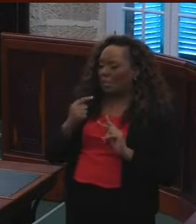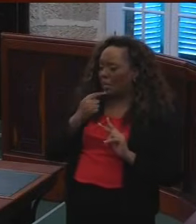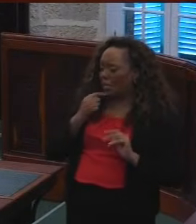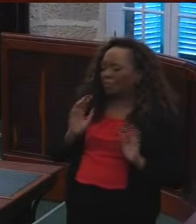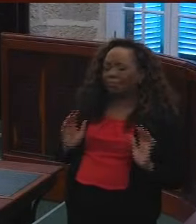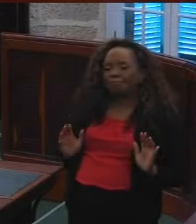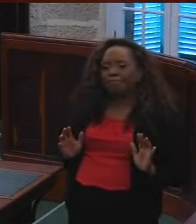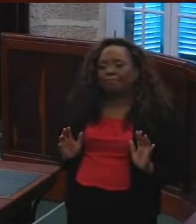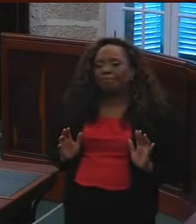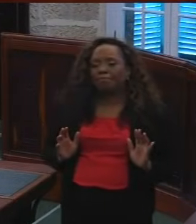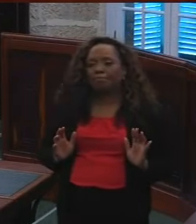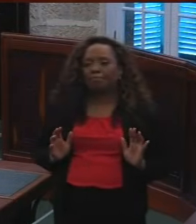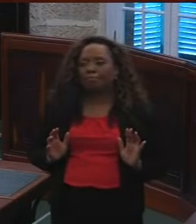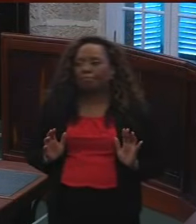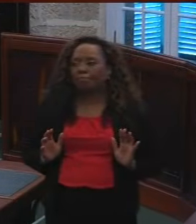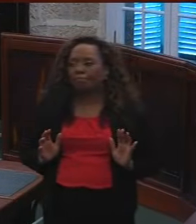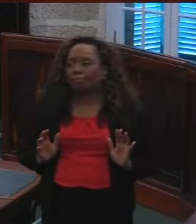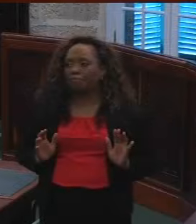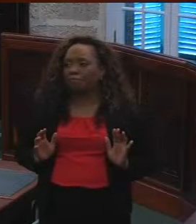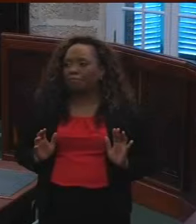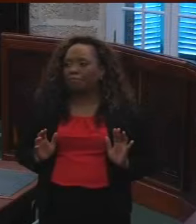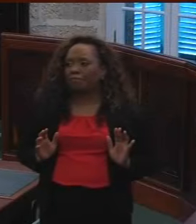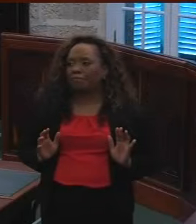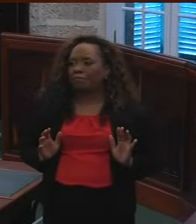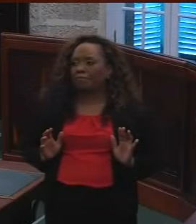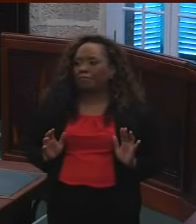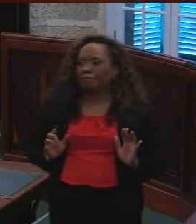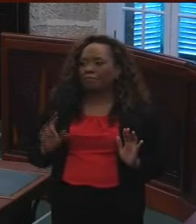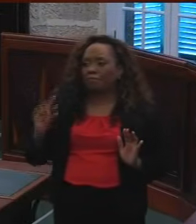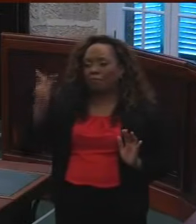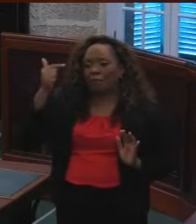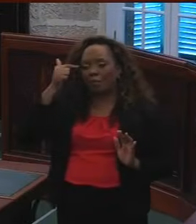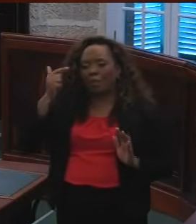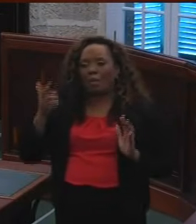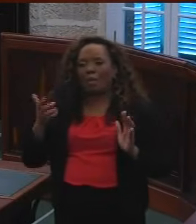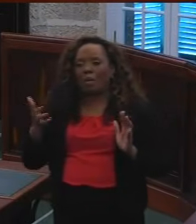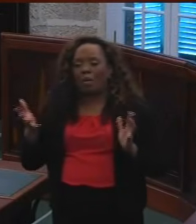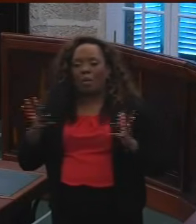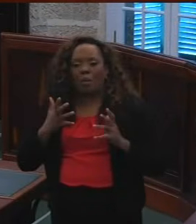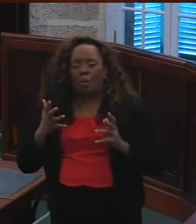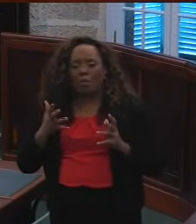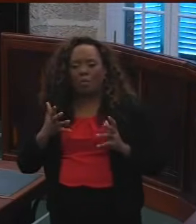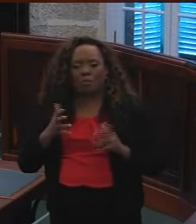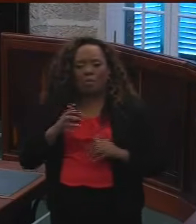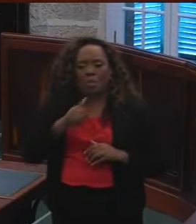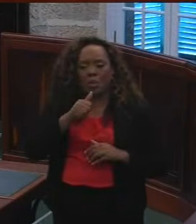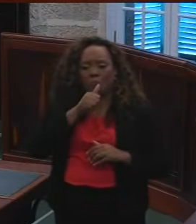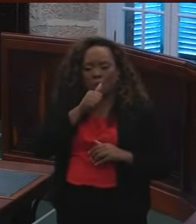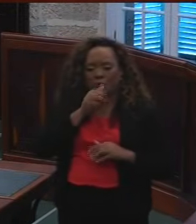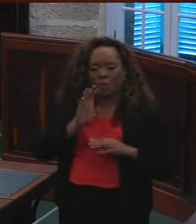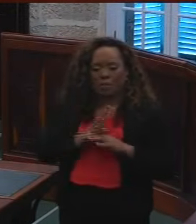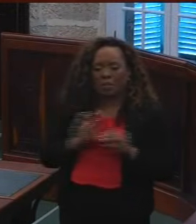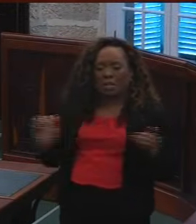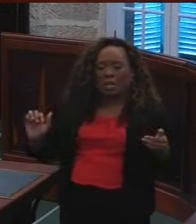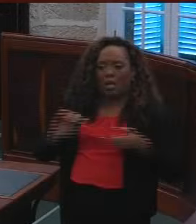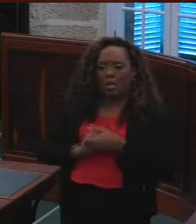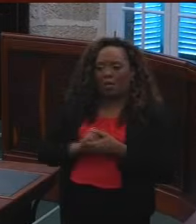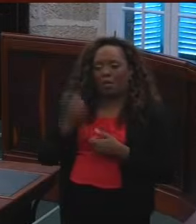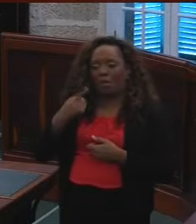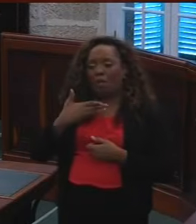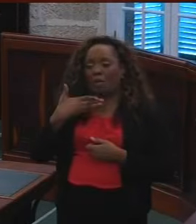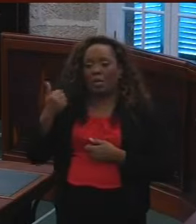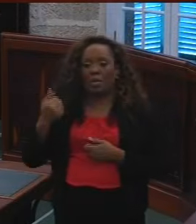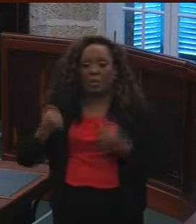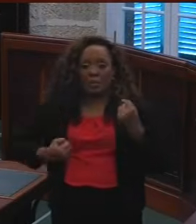government is having a conversation around how we're going to partner with the private sector to be able to better offer vehicles, buses,